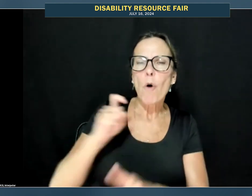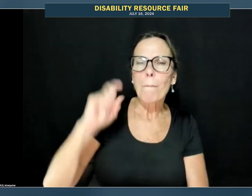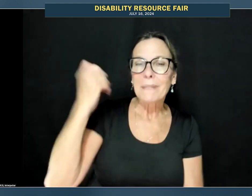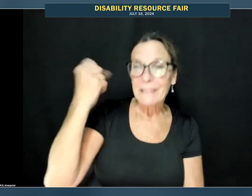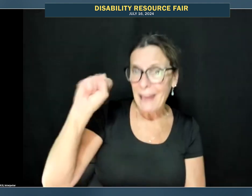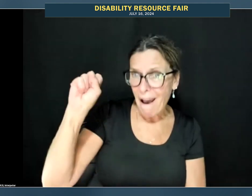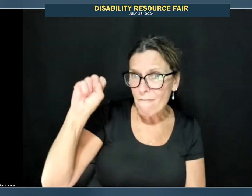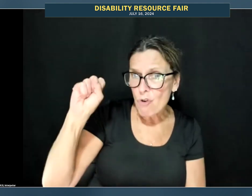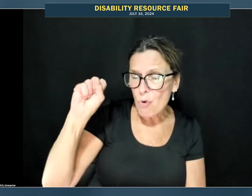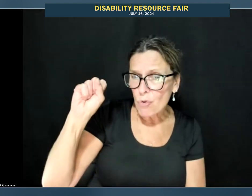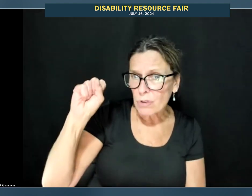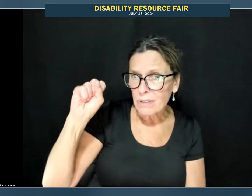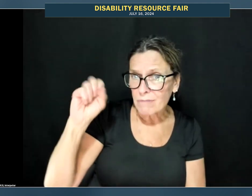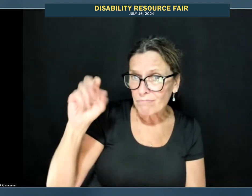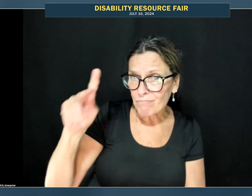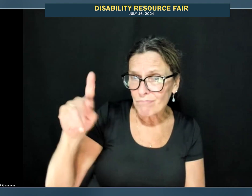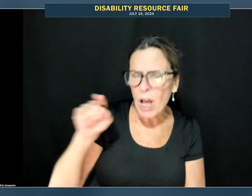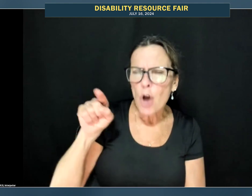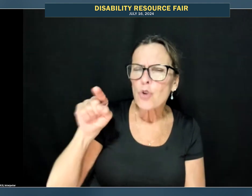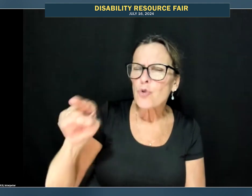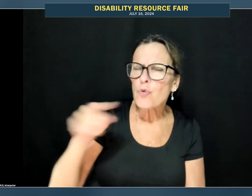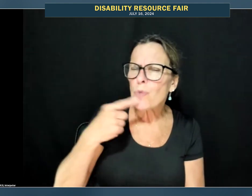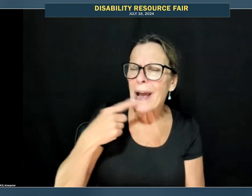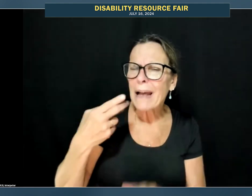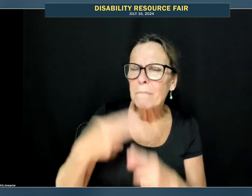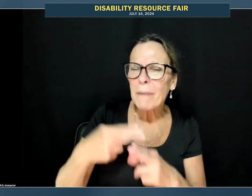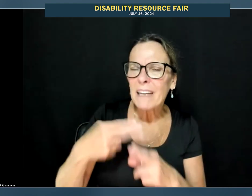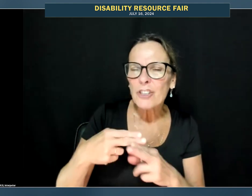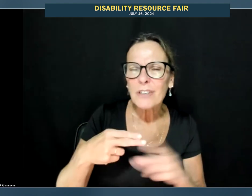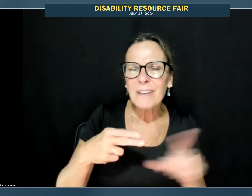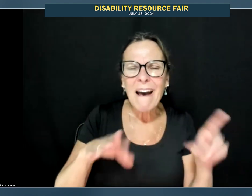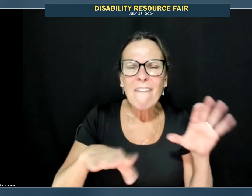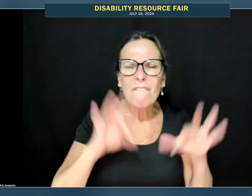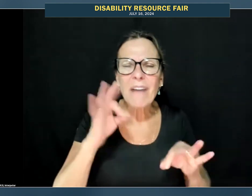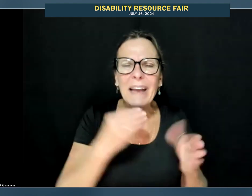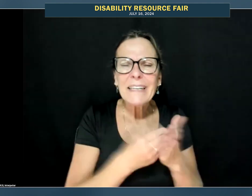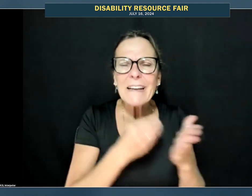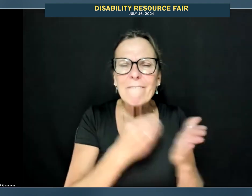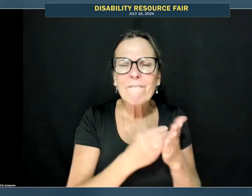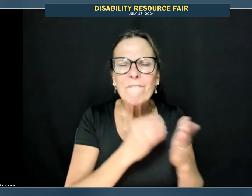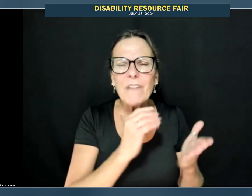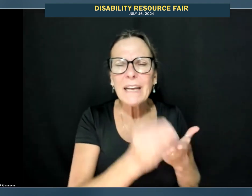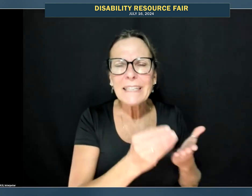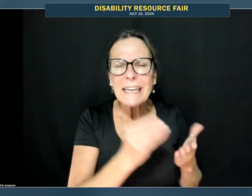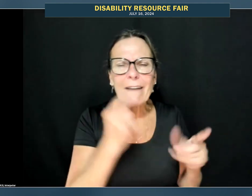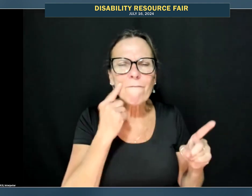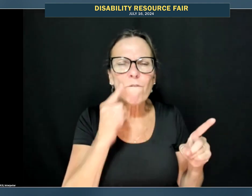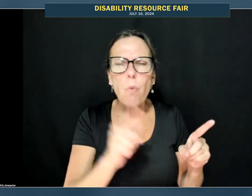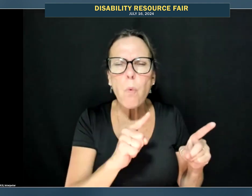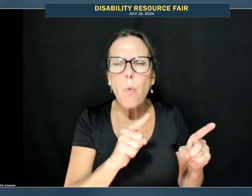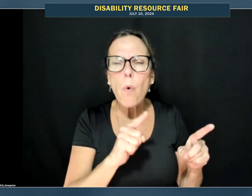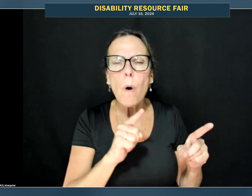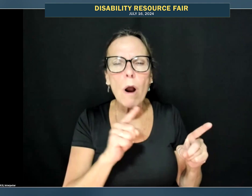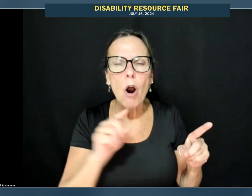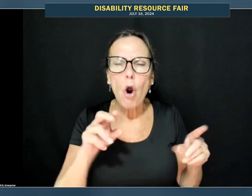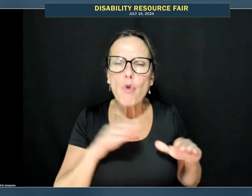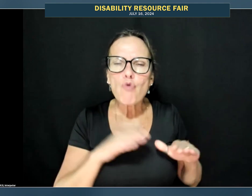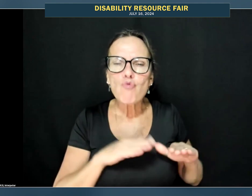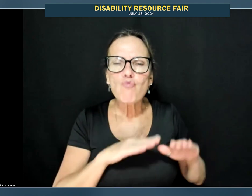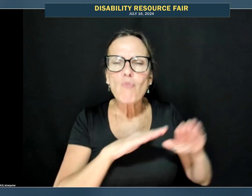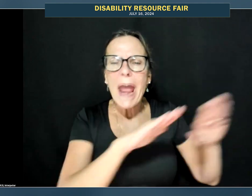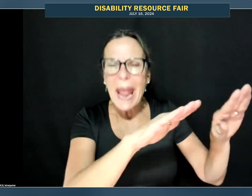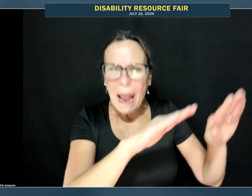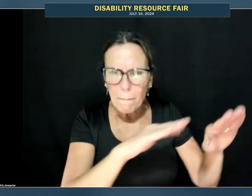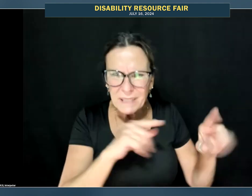okay. You had mentioned finding funding for ramps, and I was curious, is that for just